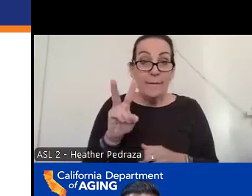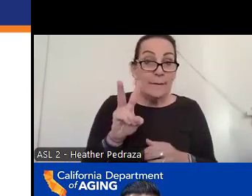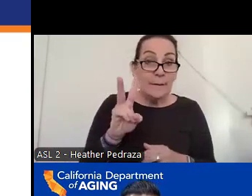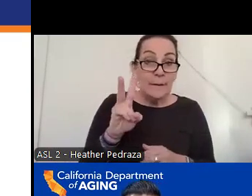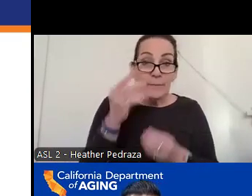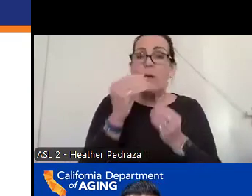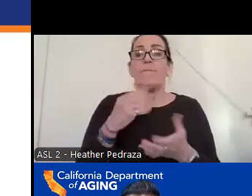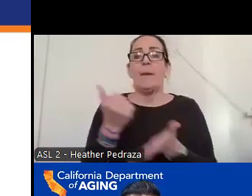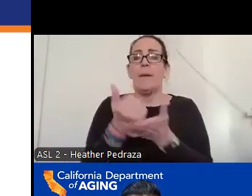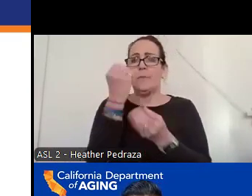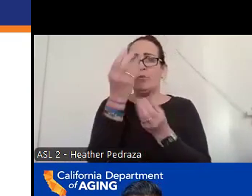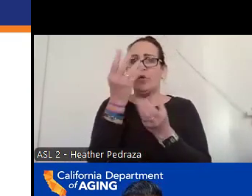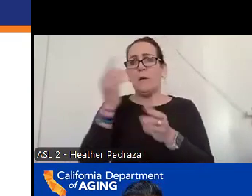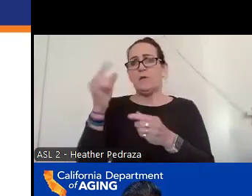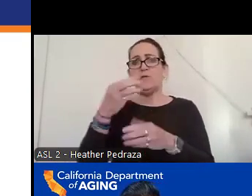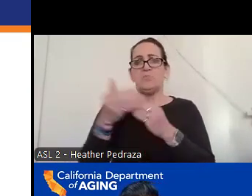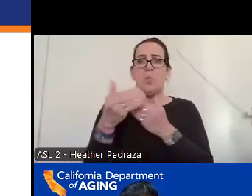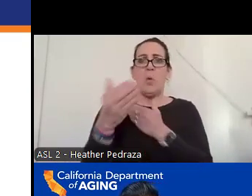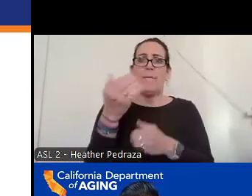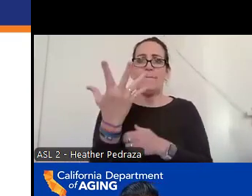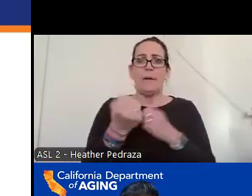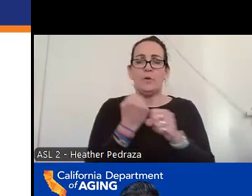next 5 years. Go to the next slide, please.